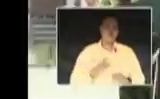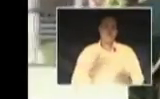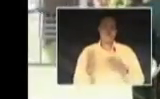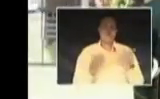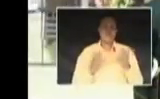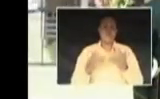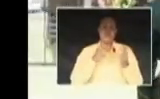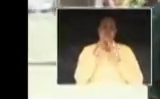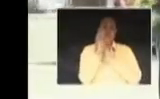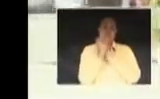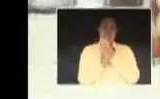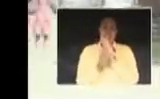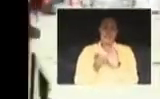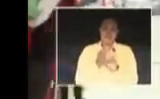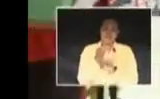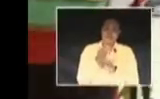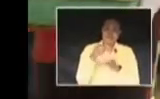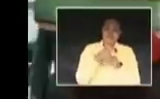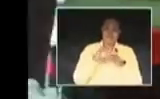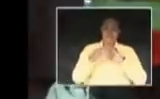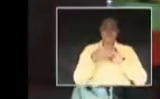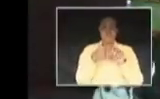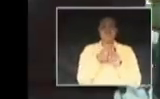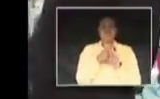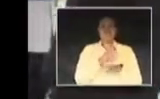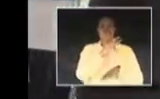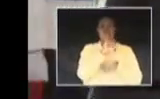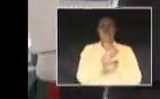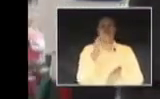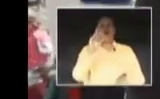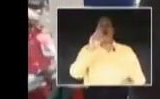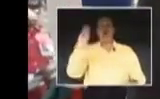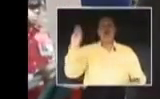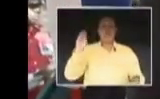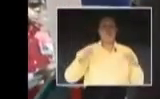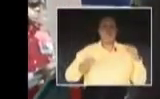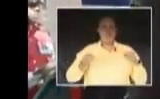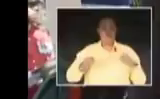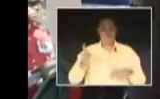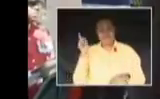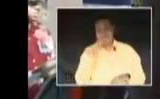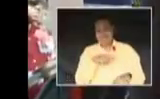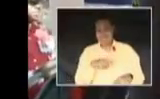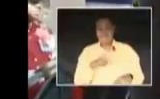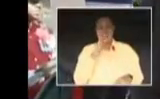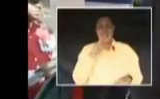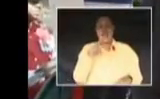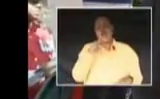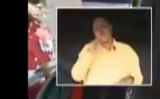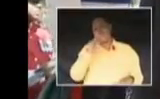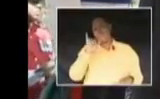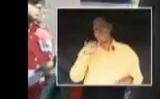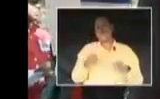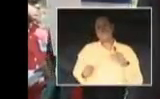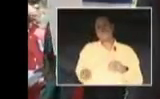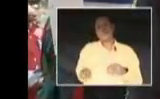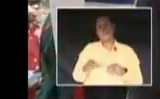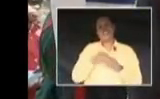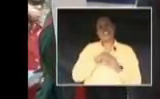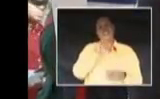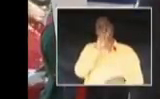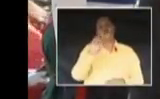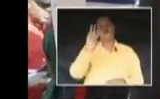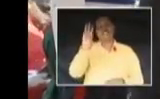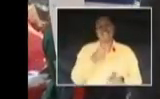legal profession in Jamaica. She was appointed a resident magistrate in 1989 and puisne judge in 2006.